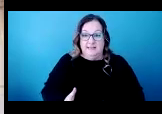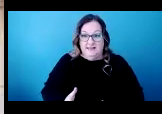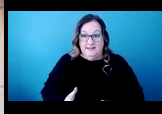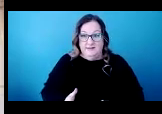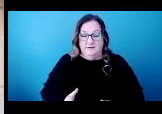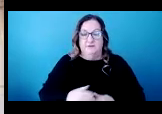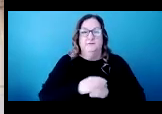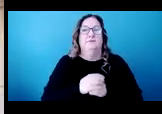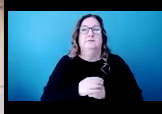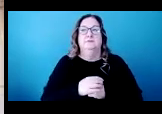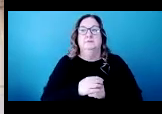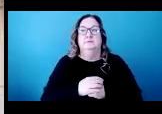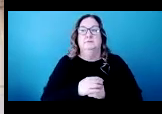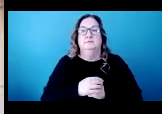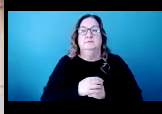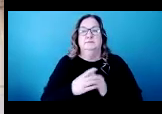you won't,